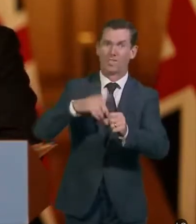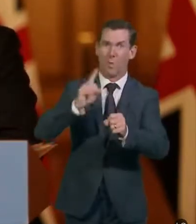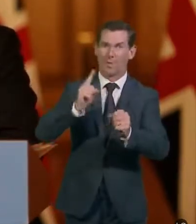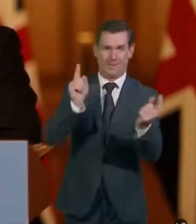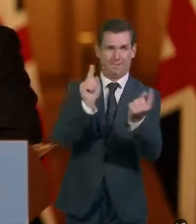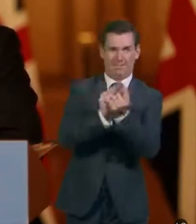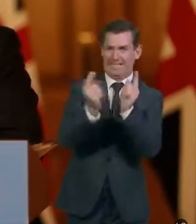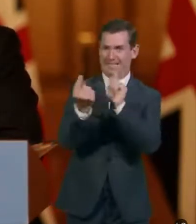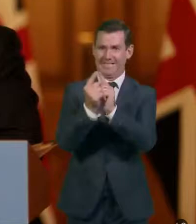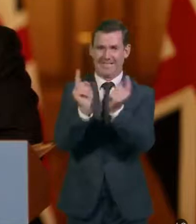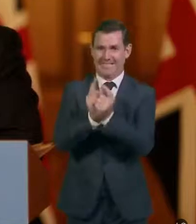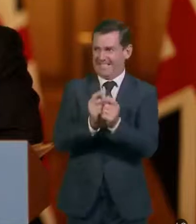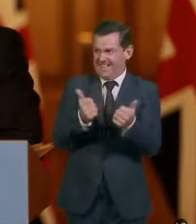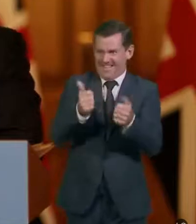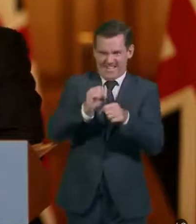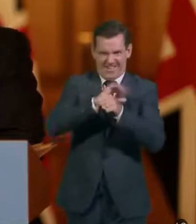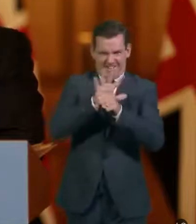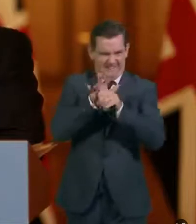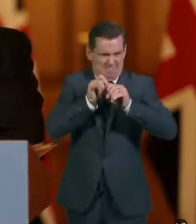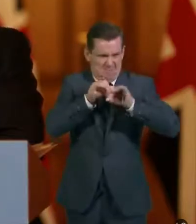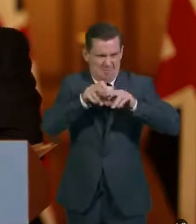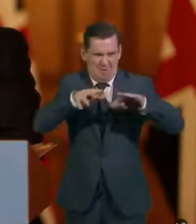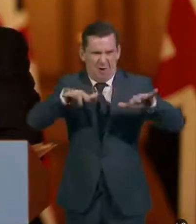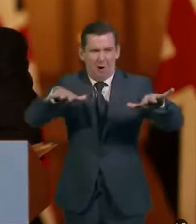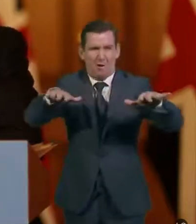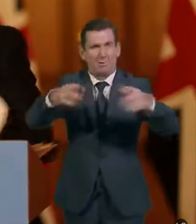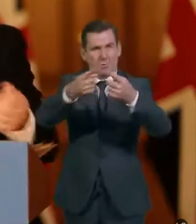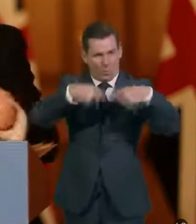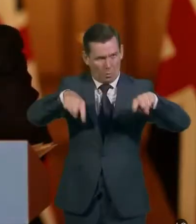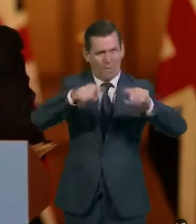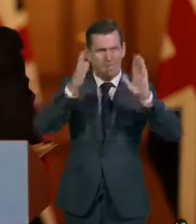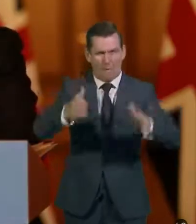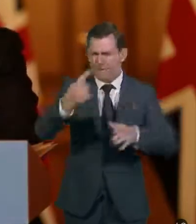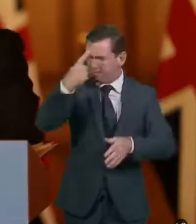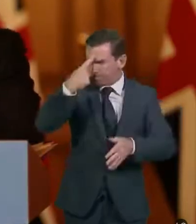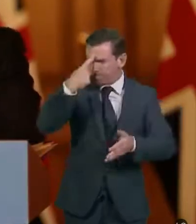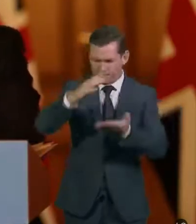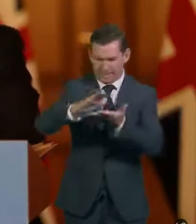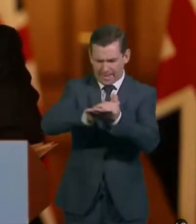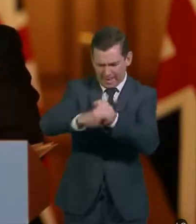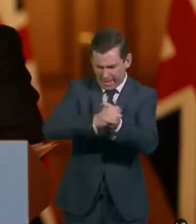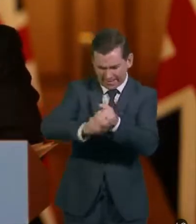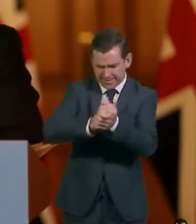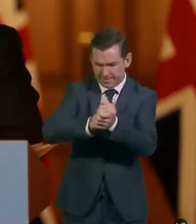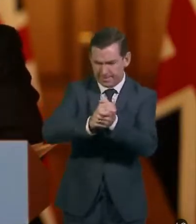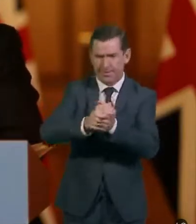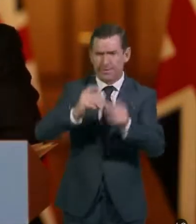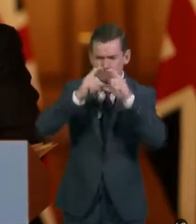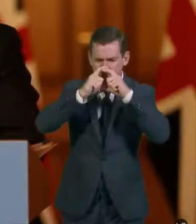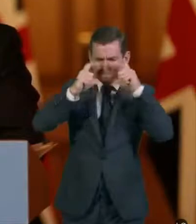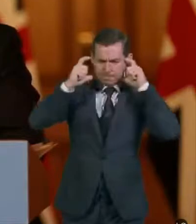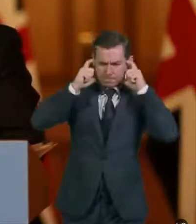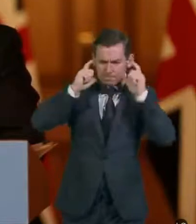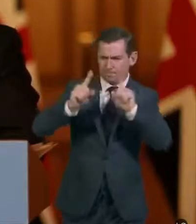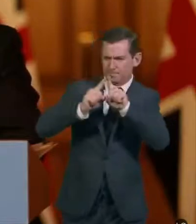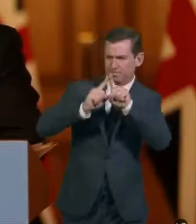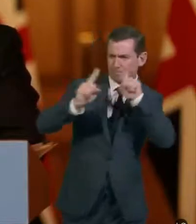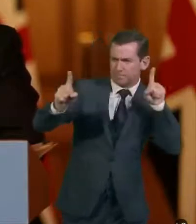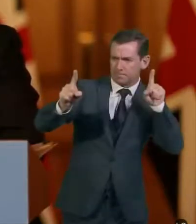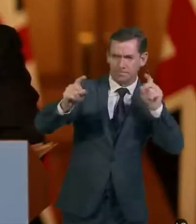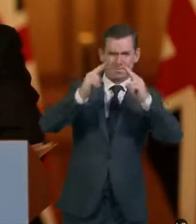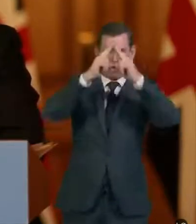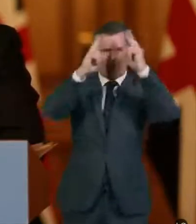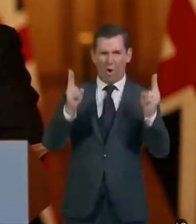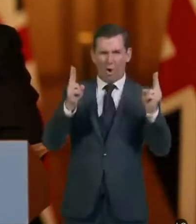its spread. Always think, hands, face, space, ventilate your buildings, wear a face covering